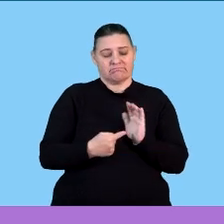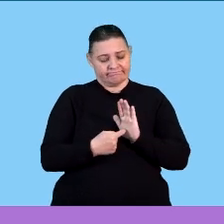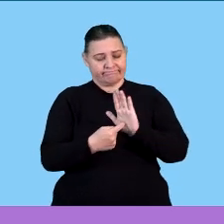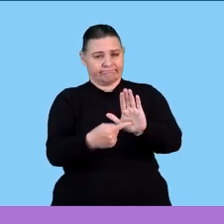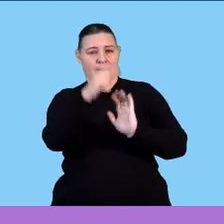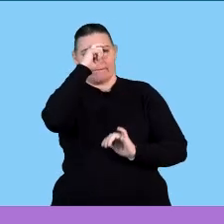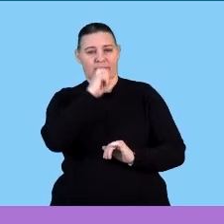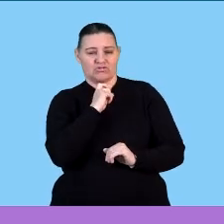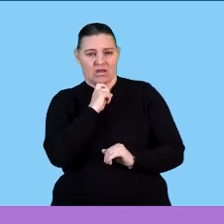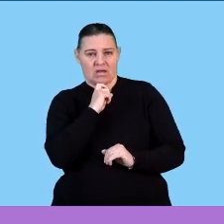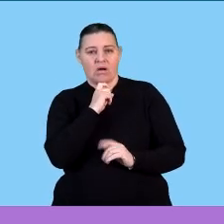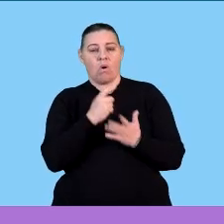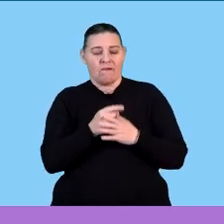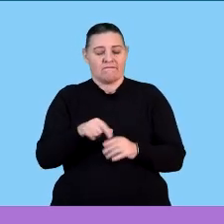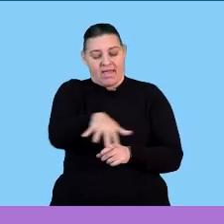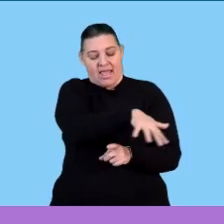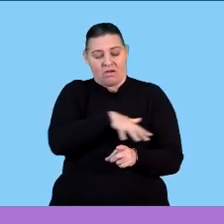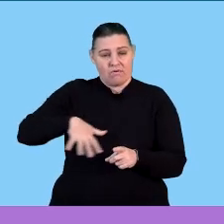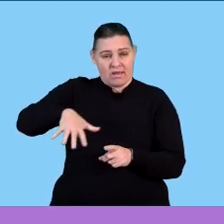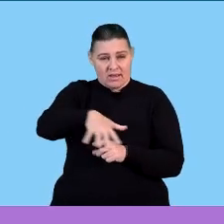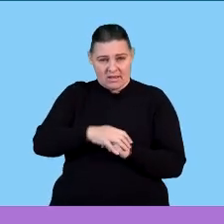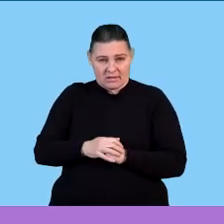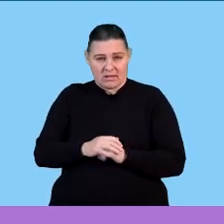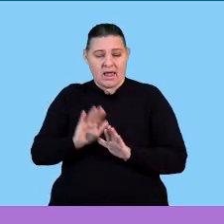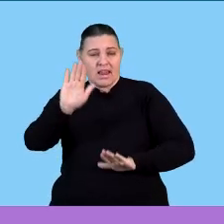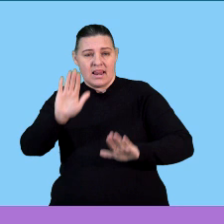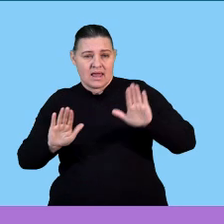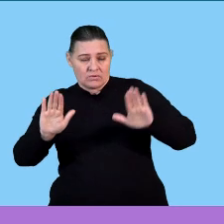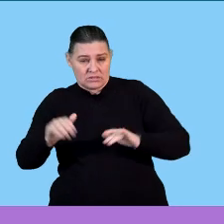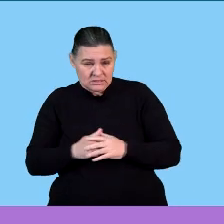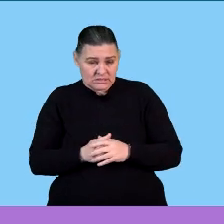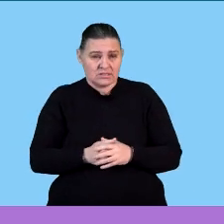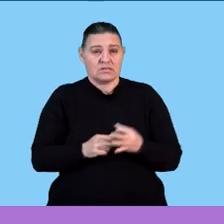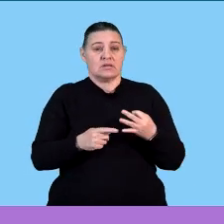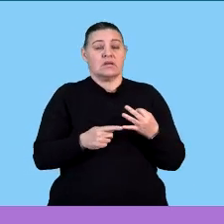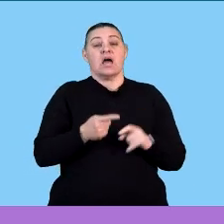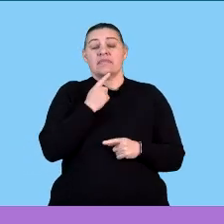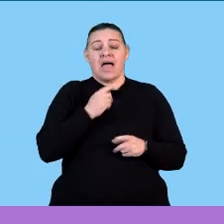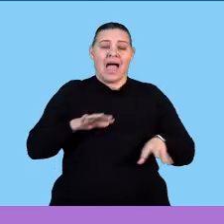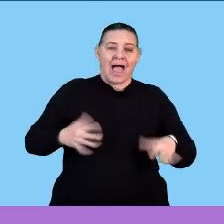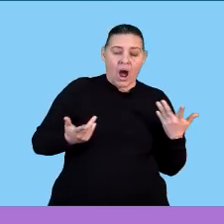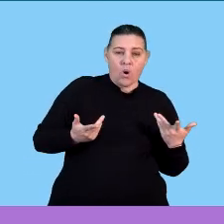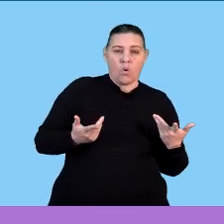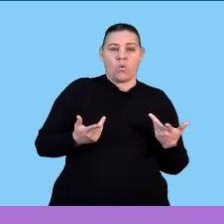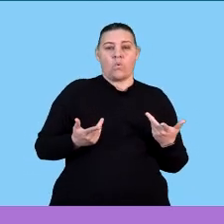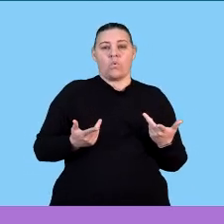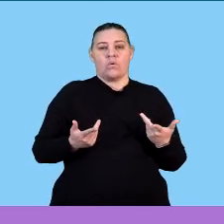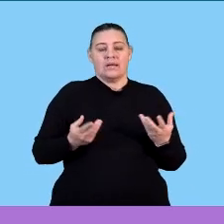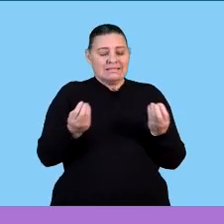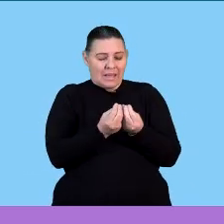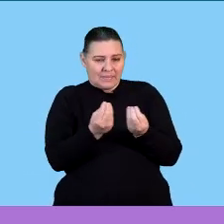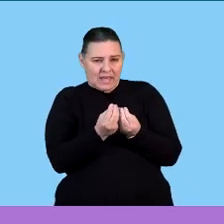diagrammatic representation of a piece of land. Layout, the way in which the parts